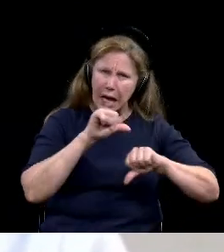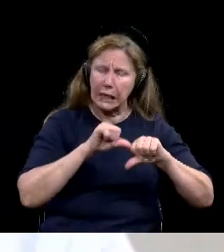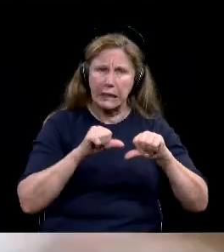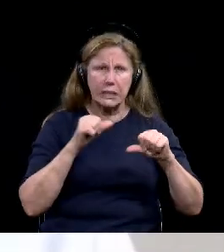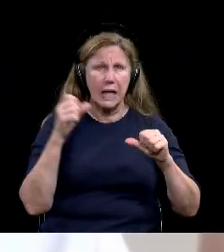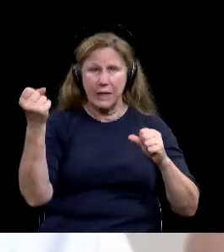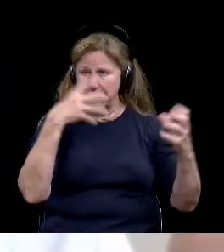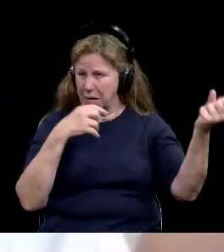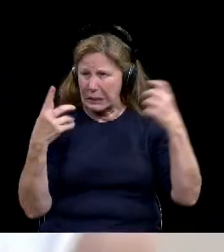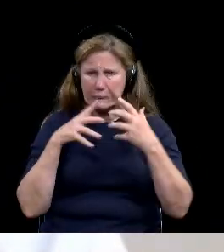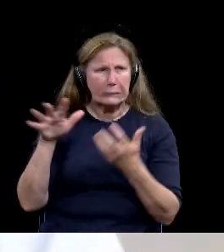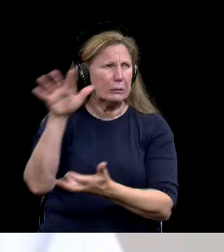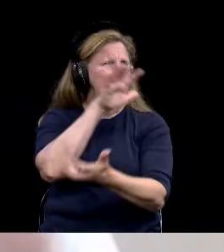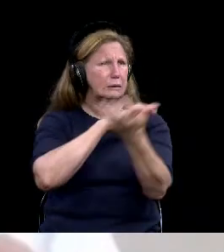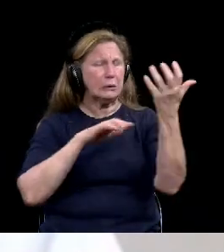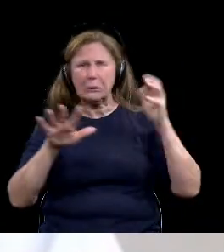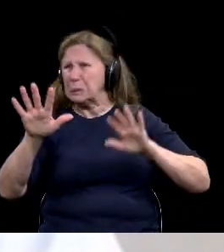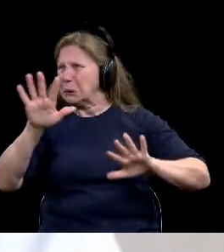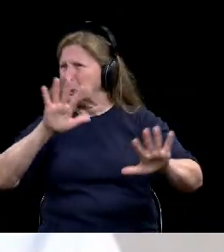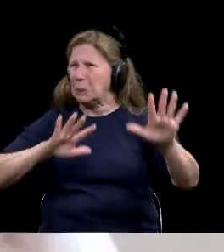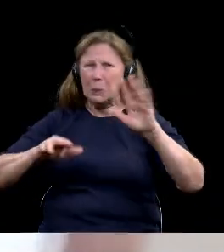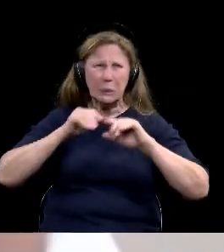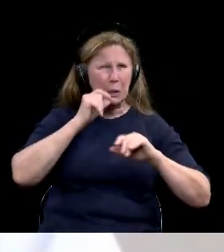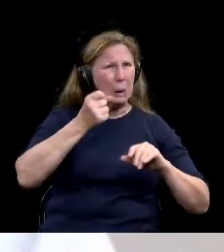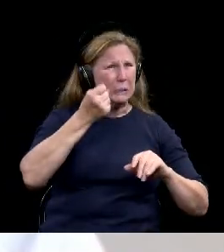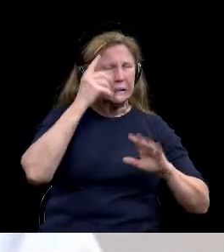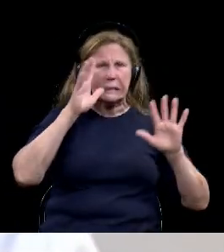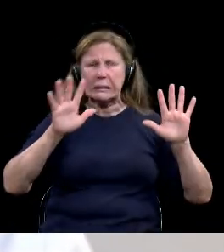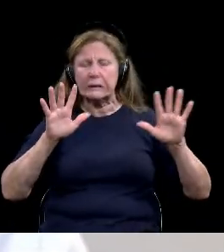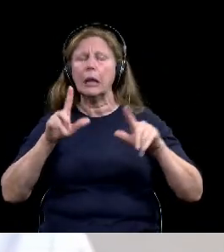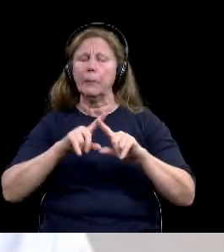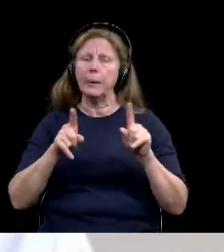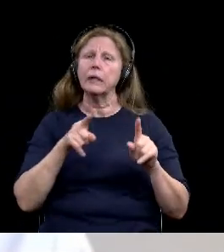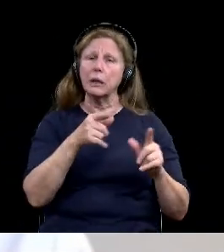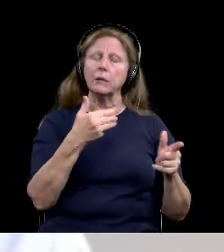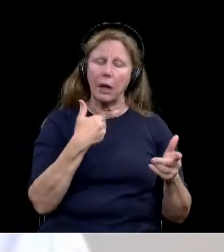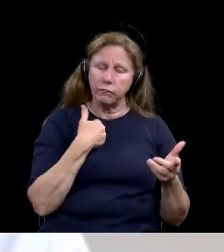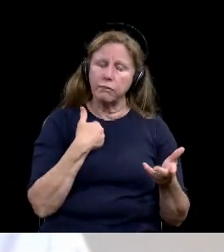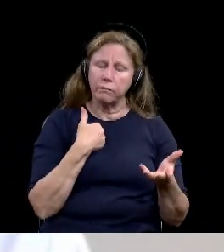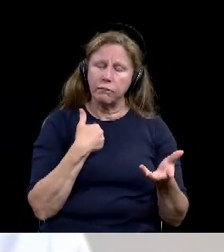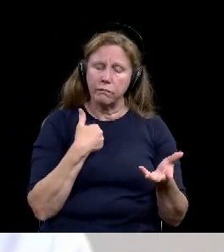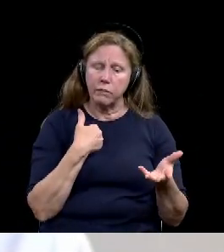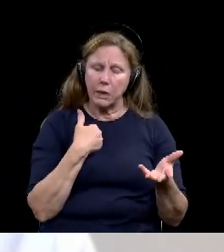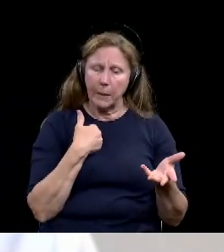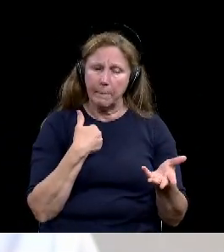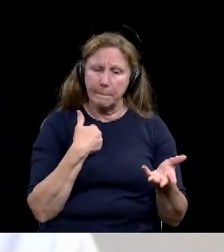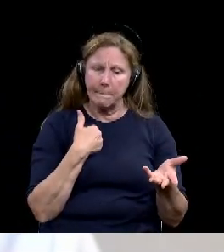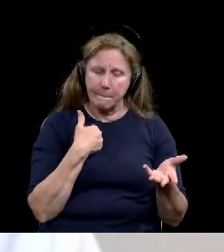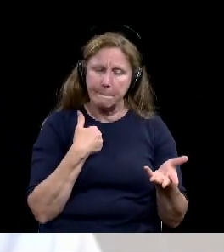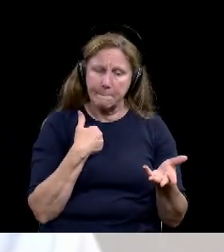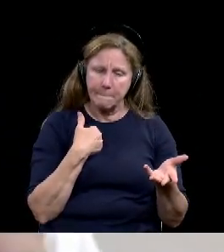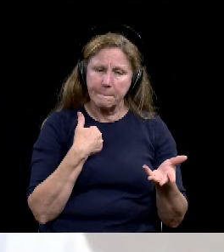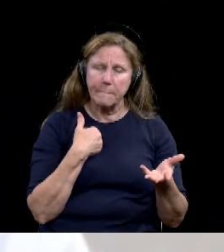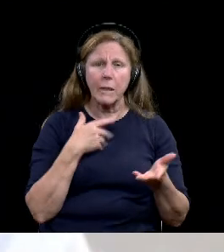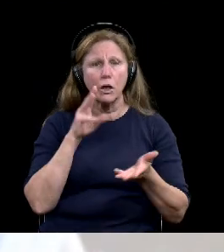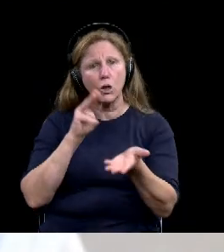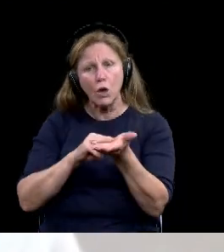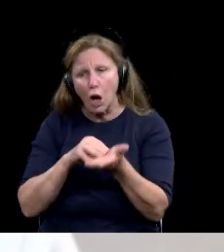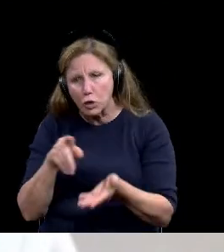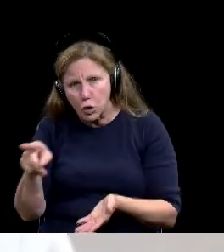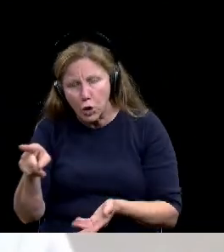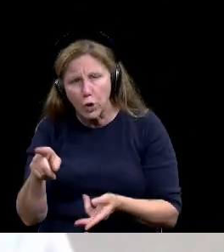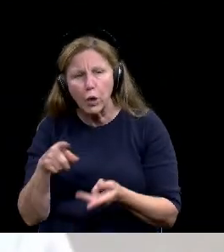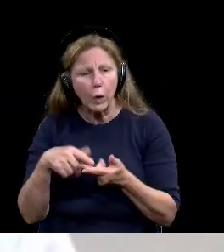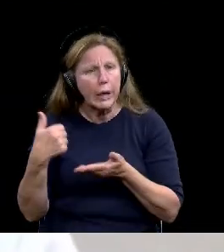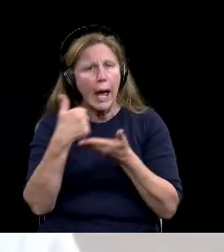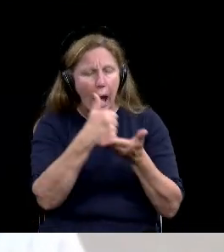a primary care clinician, a guide who can answer your questions and help you sort out a decision that is that appreciates your own